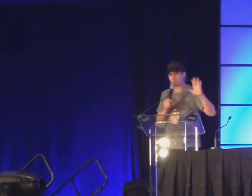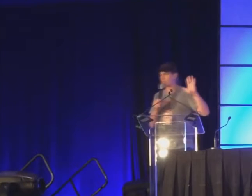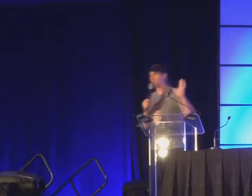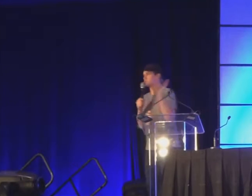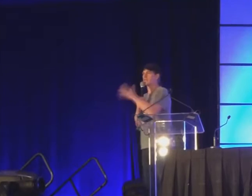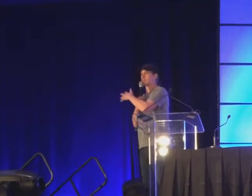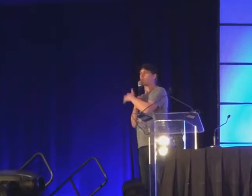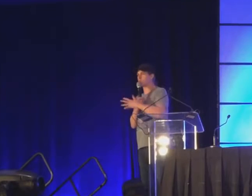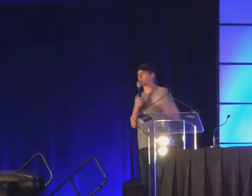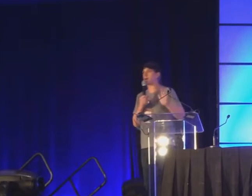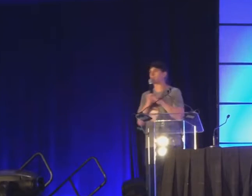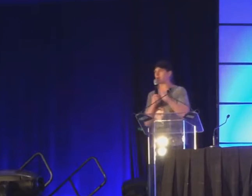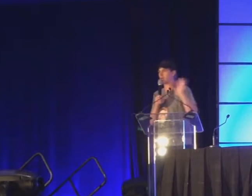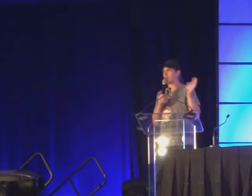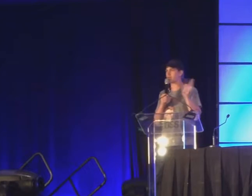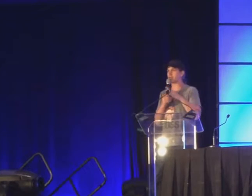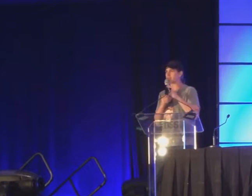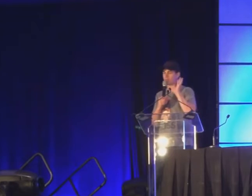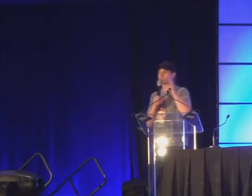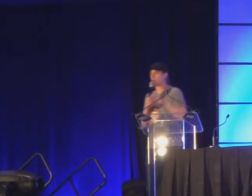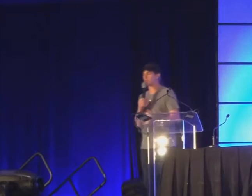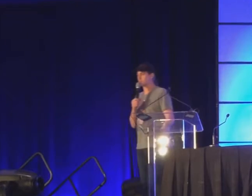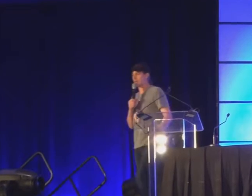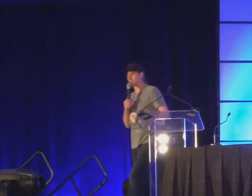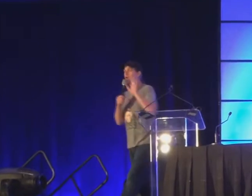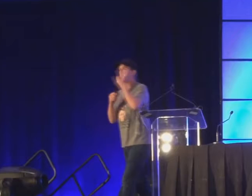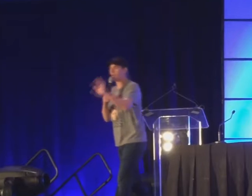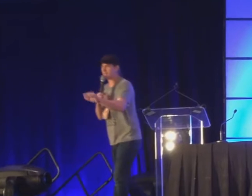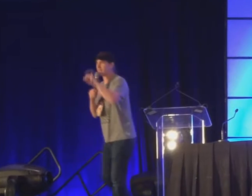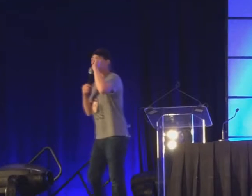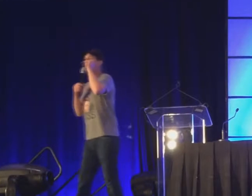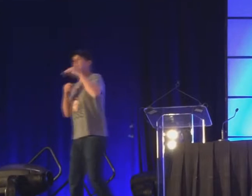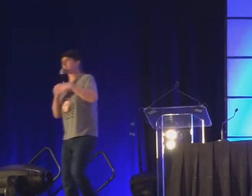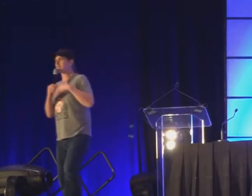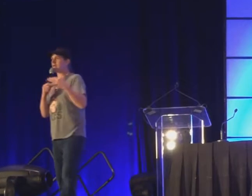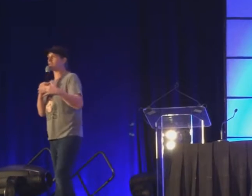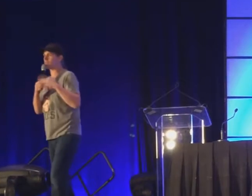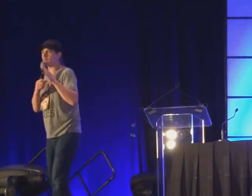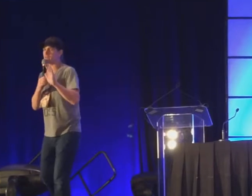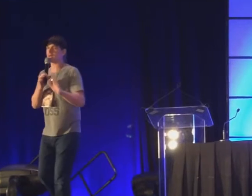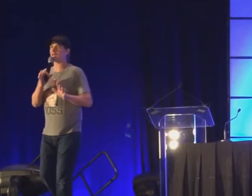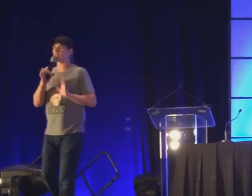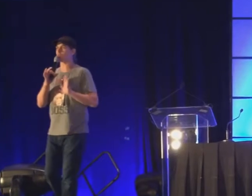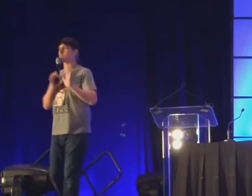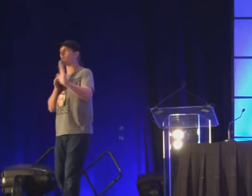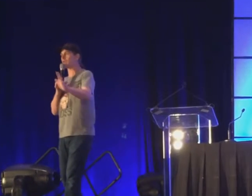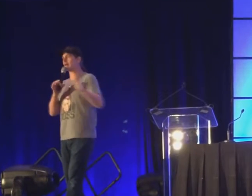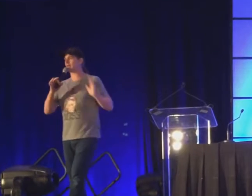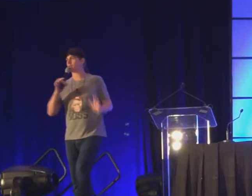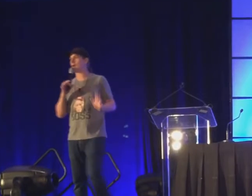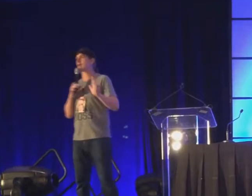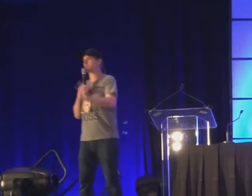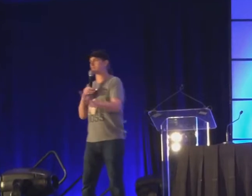I wind up using like the whole time, like it was, I was a mess. Point is again, there wasn't